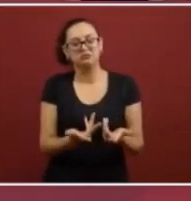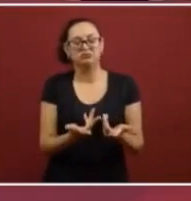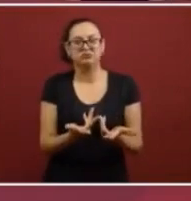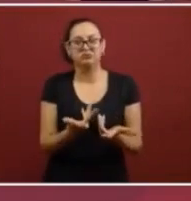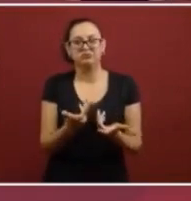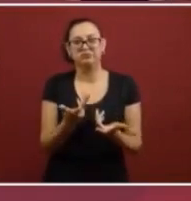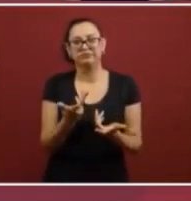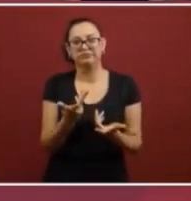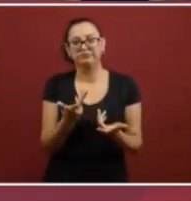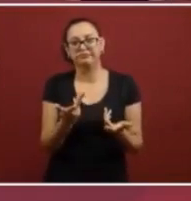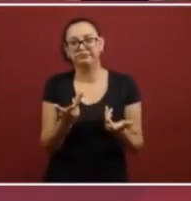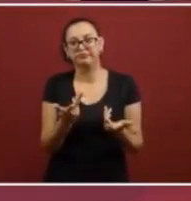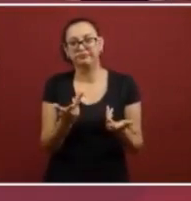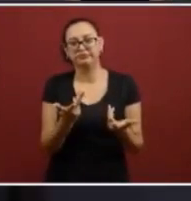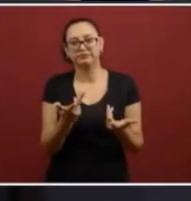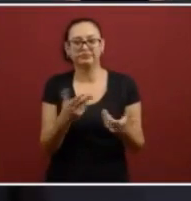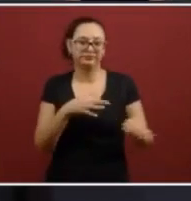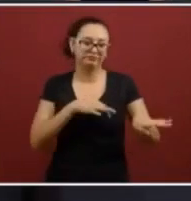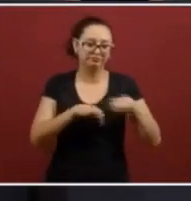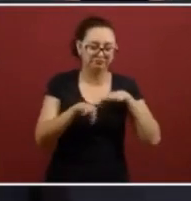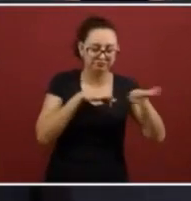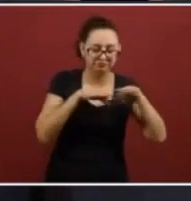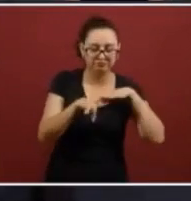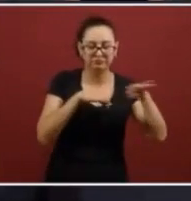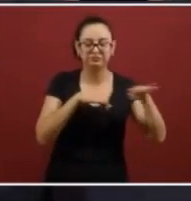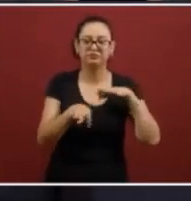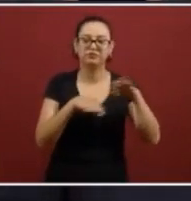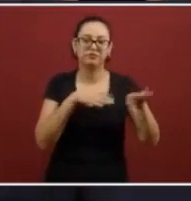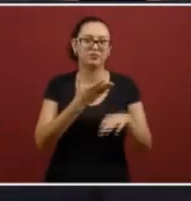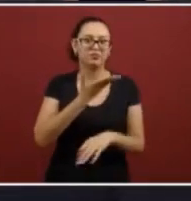muchos for the trabajadores workers,